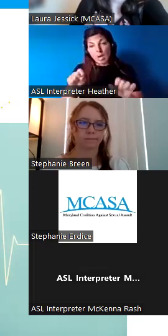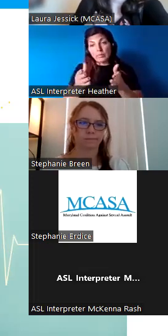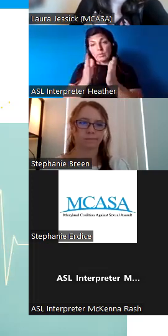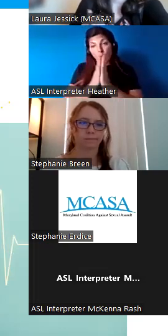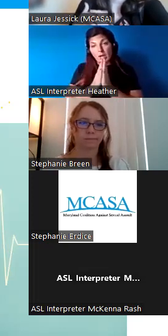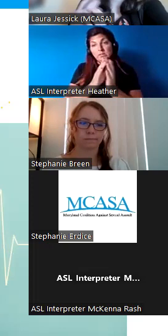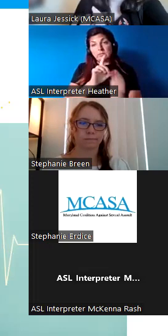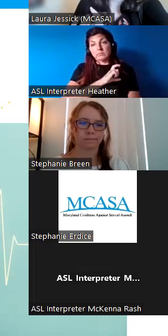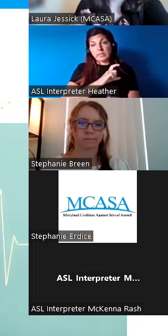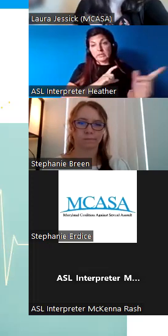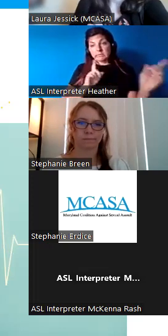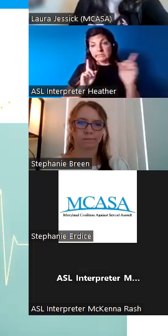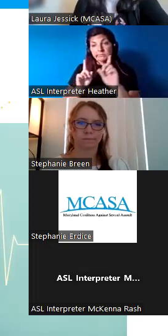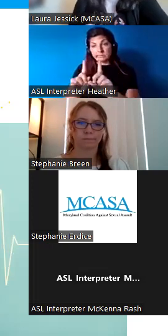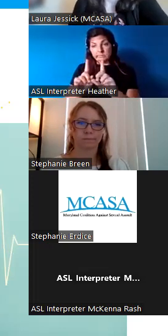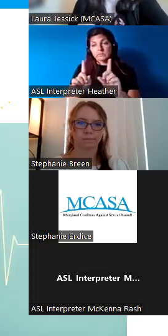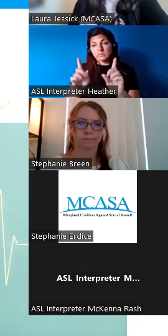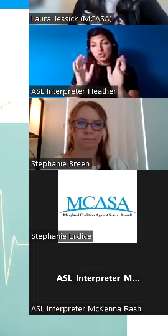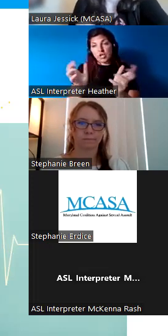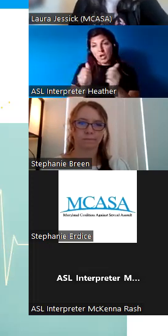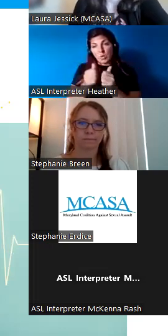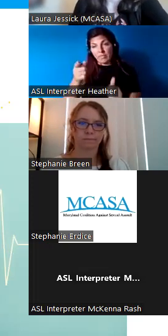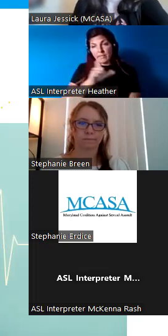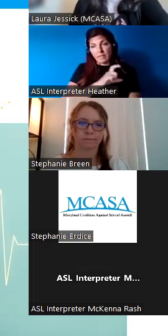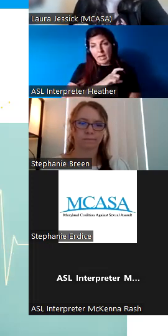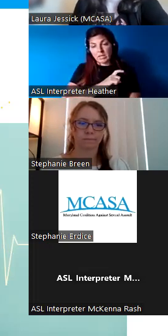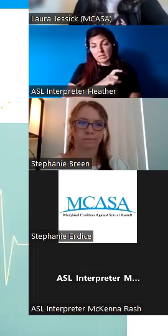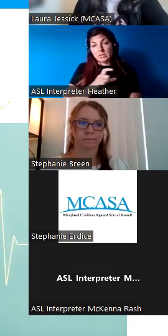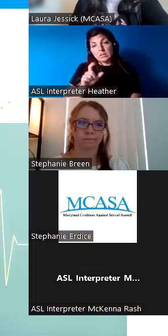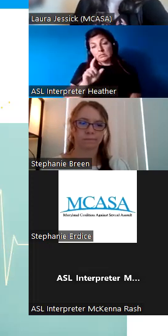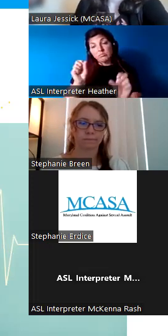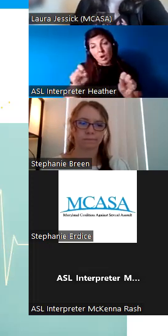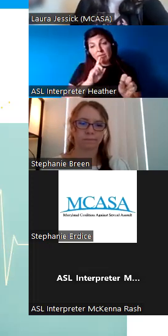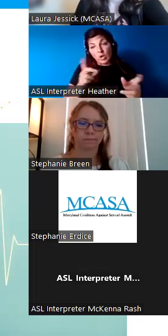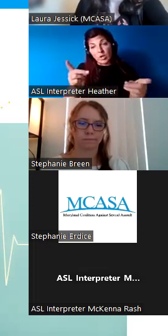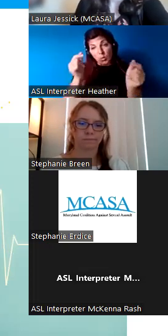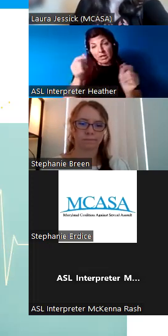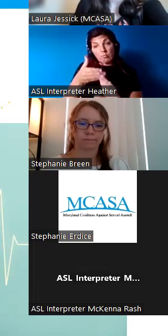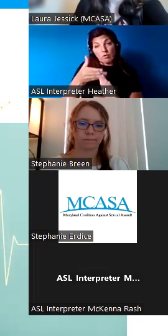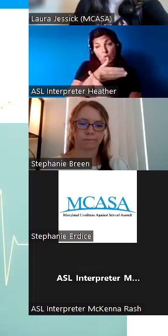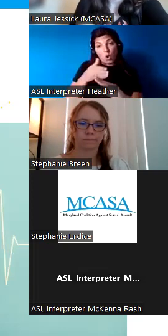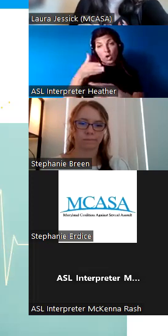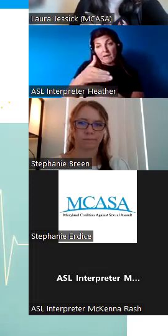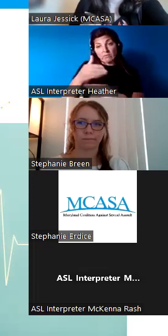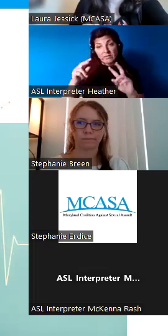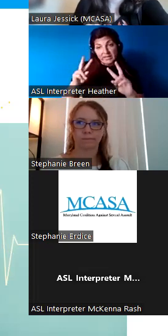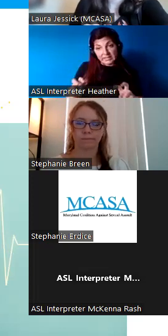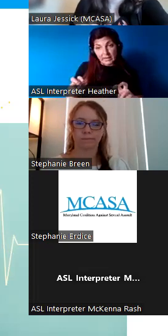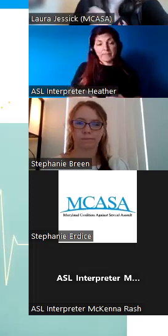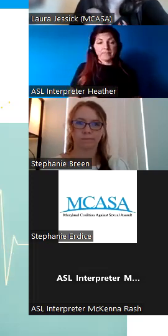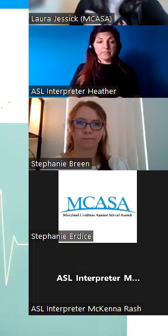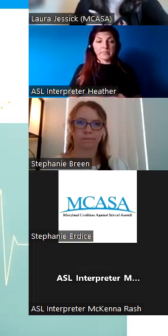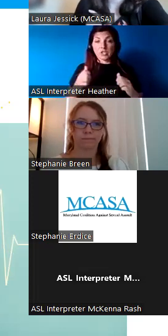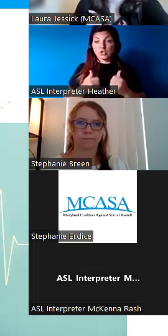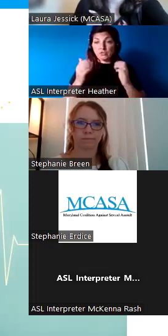with law enforcement pretty quickly. Either before or after the exam. The survivor will